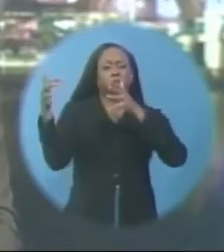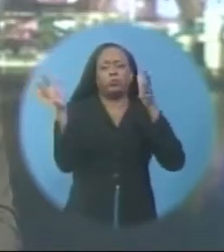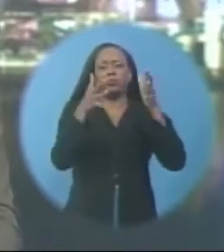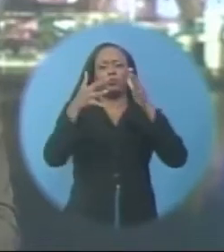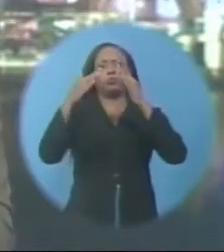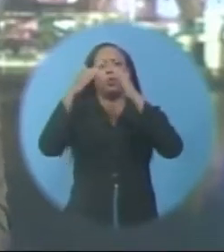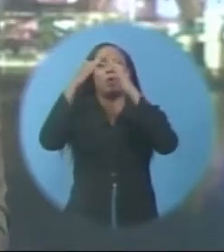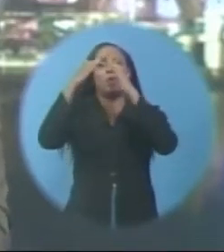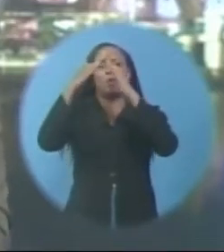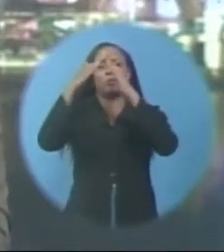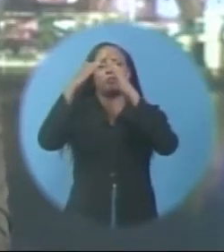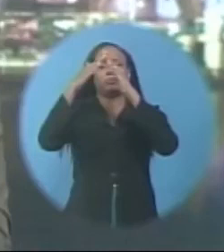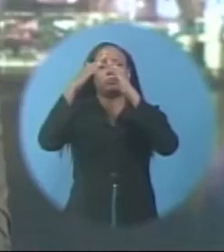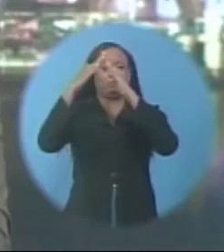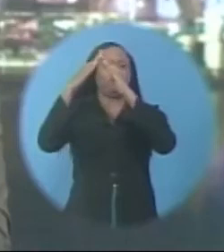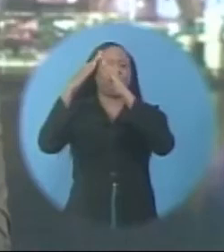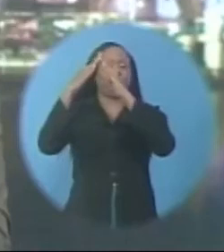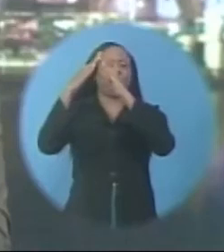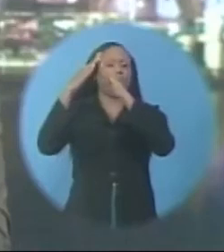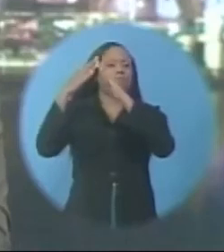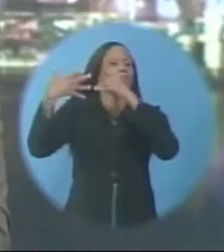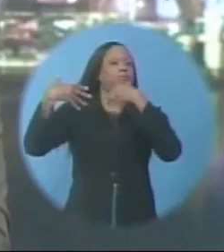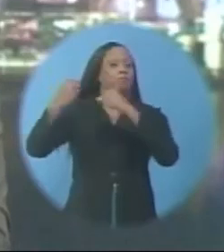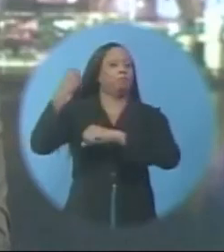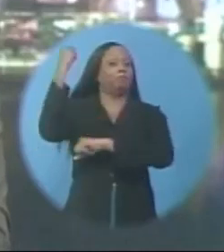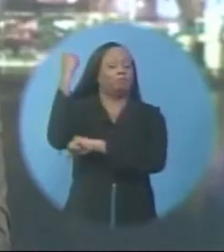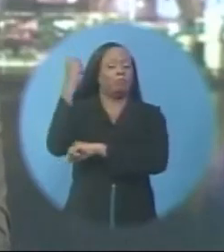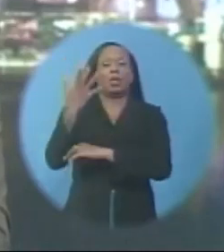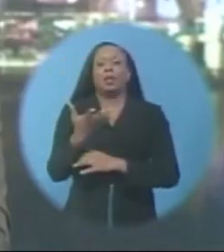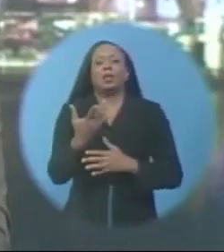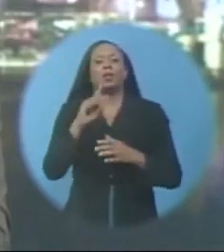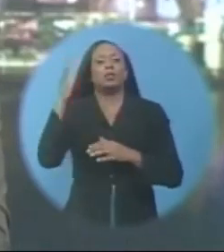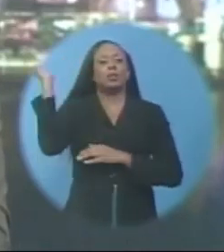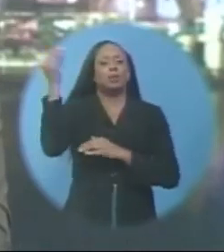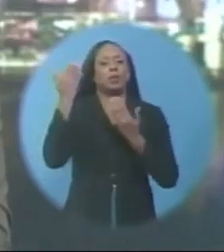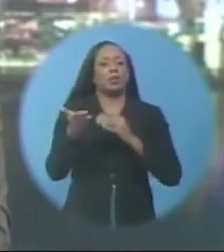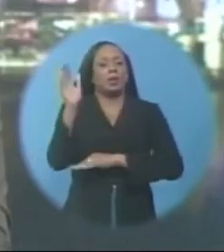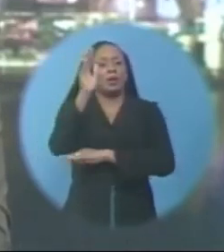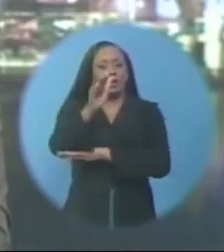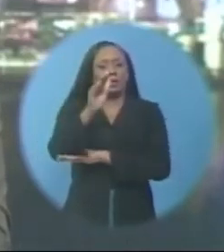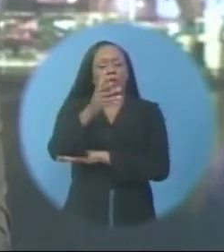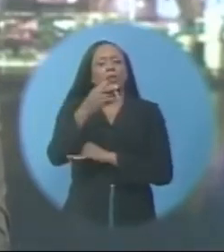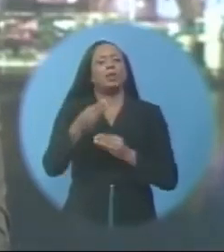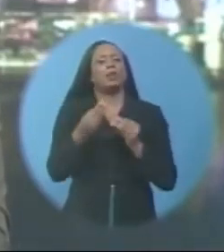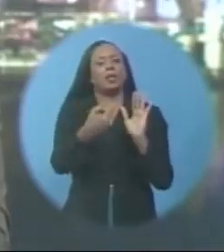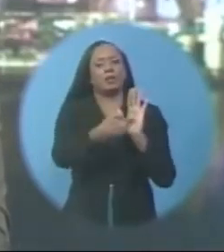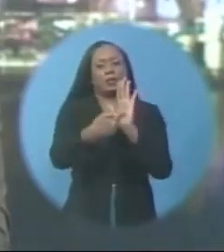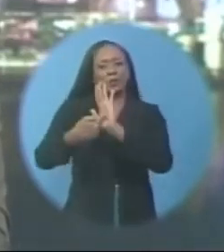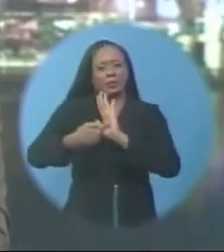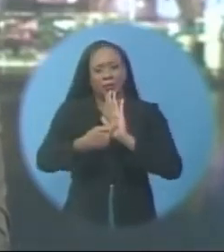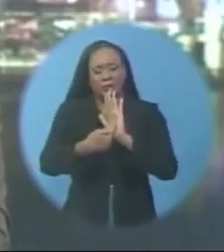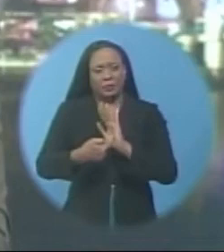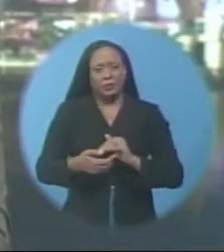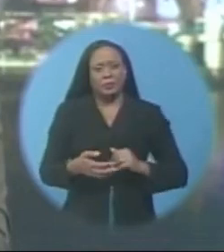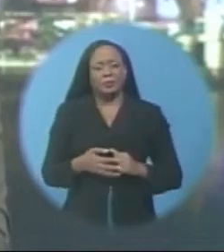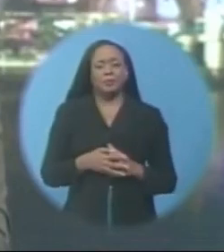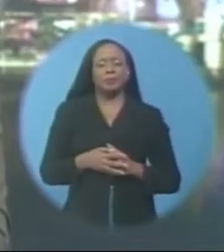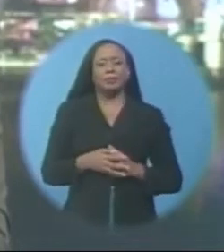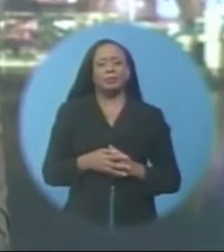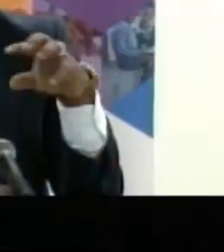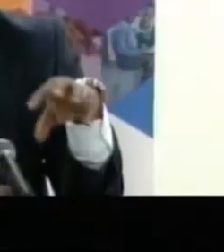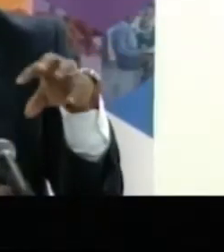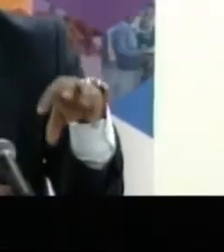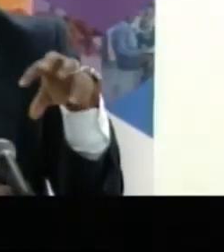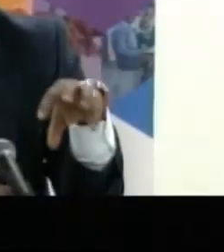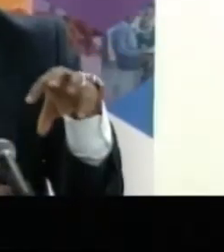Mr. Jackson was speaking during a press conference at CDEMA's headquarters this afternoon, where he gave one such example. The